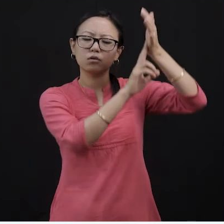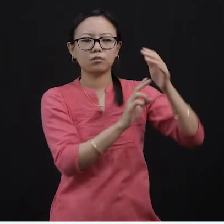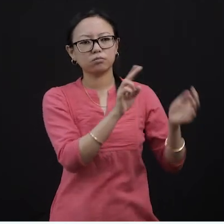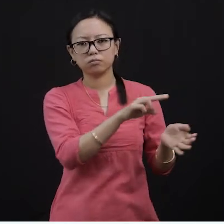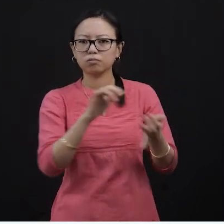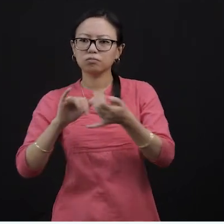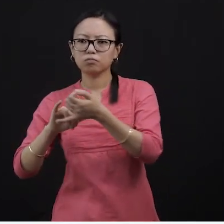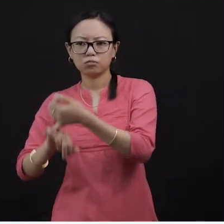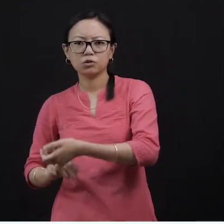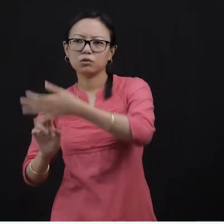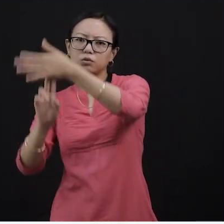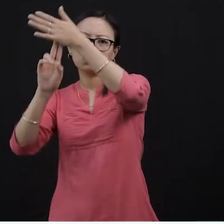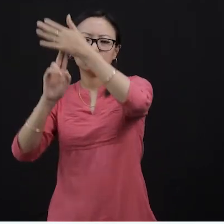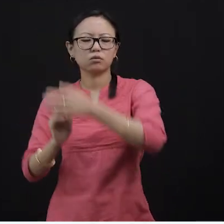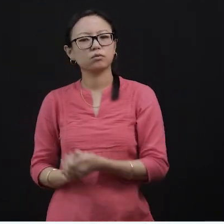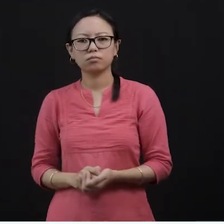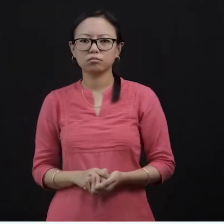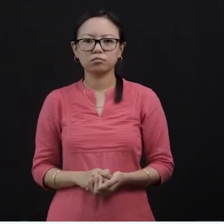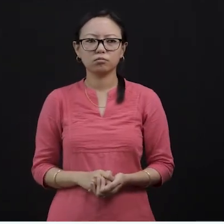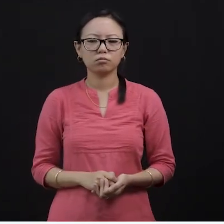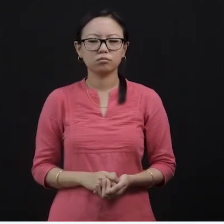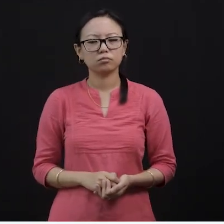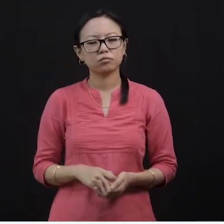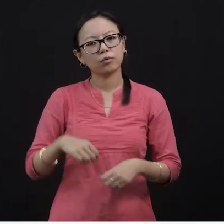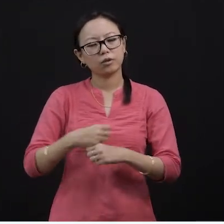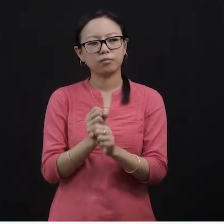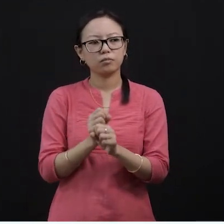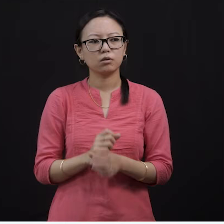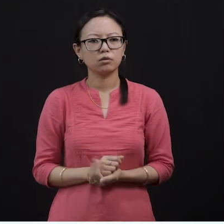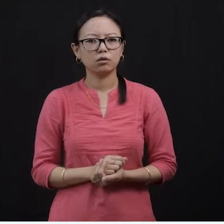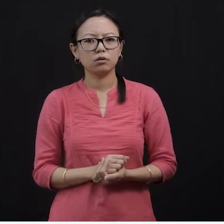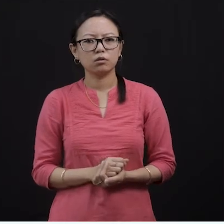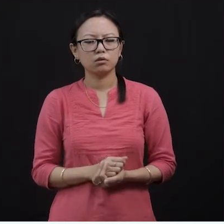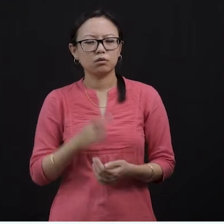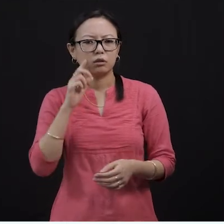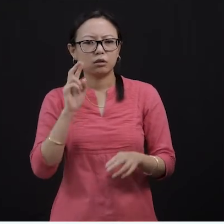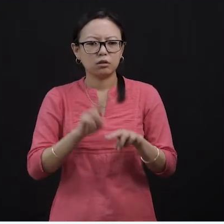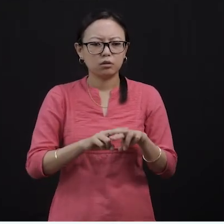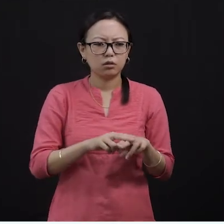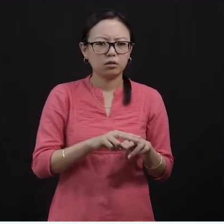there. So they develop their poles. No matter, again, if I break this